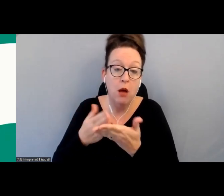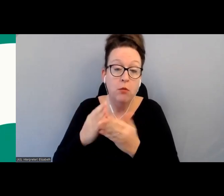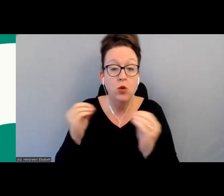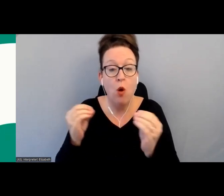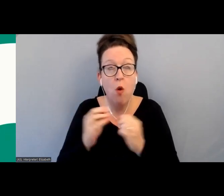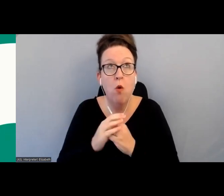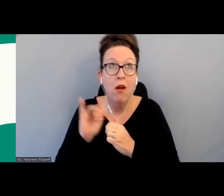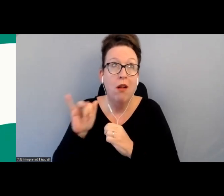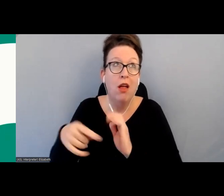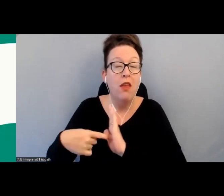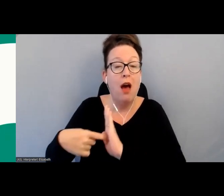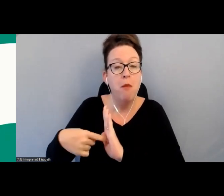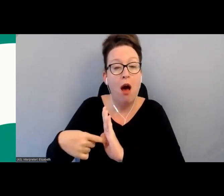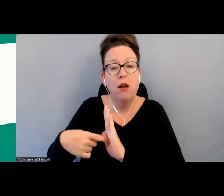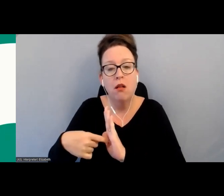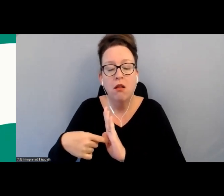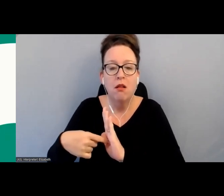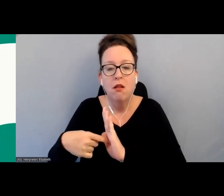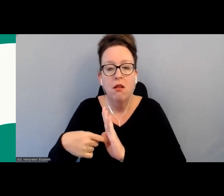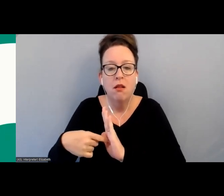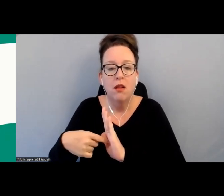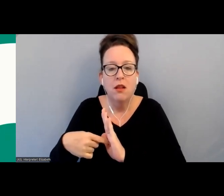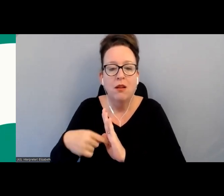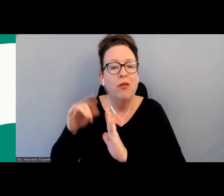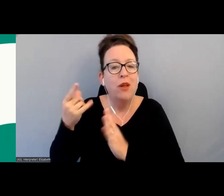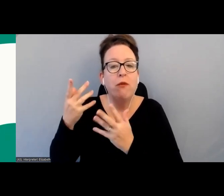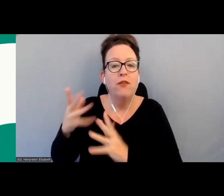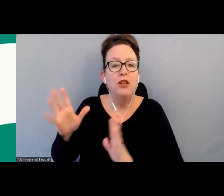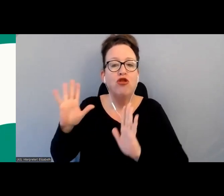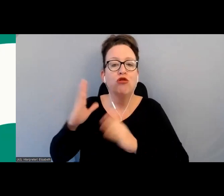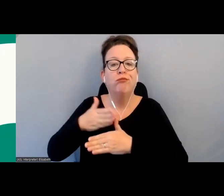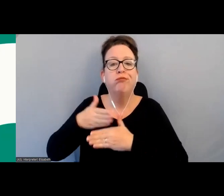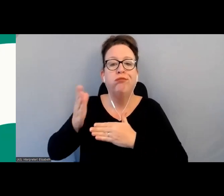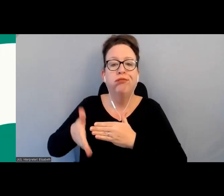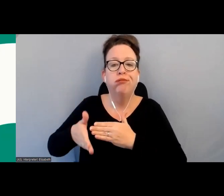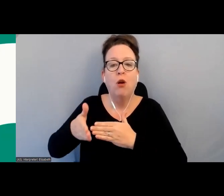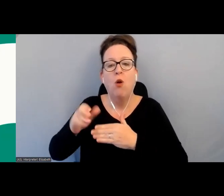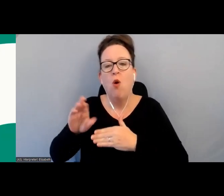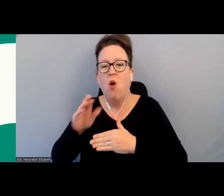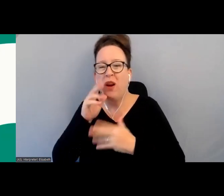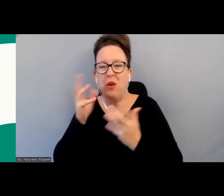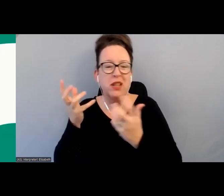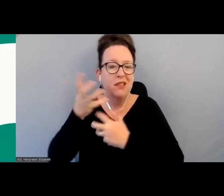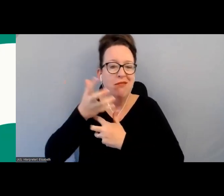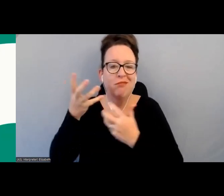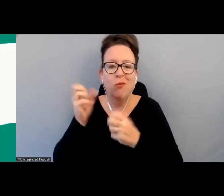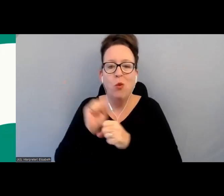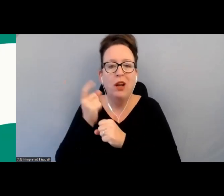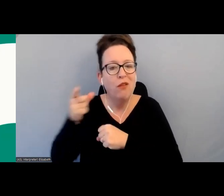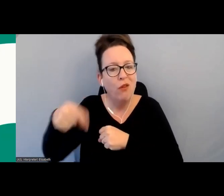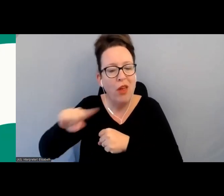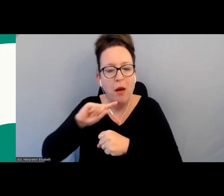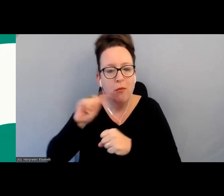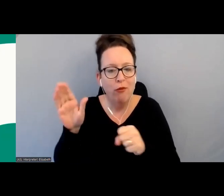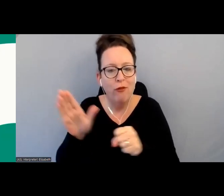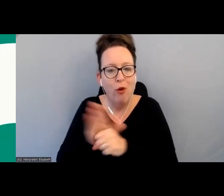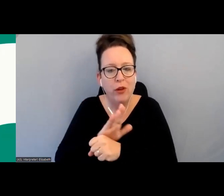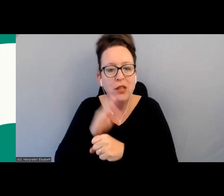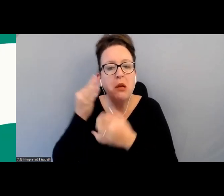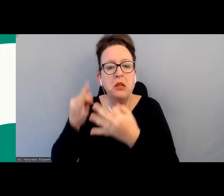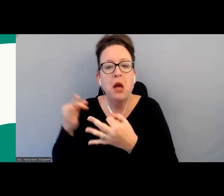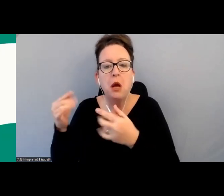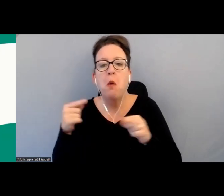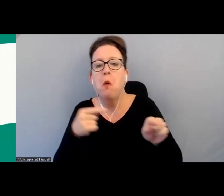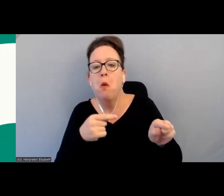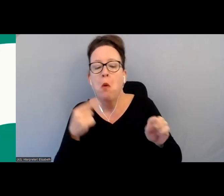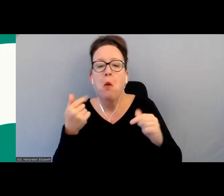that model was something that they were finished with, or just it wasn't working for them fully, so they wanted to try our model, so